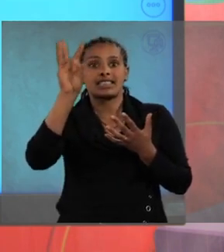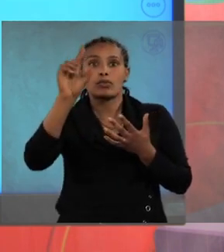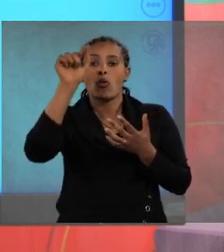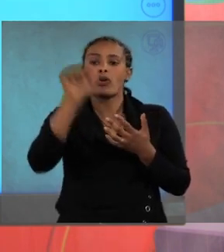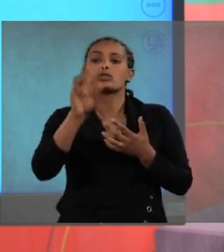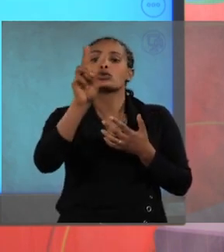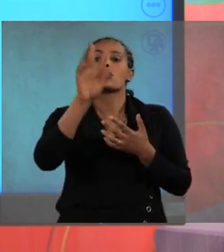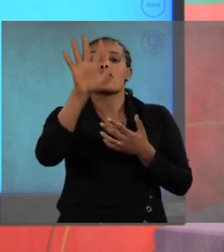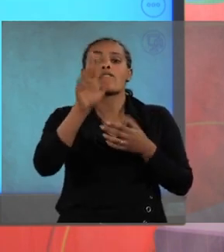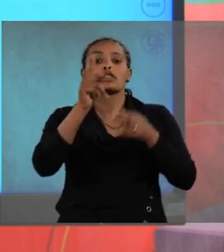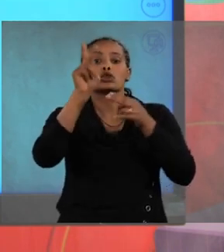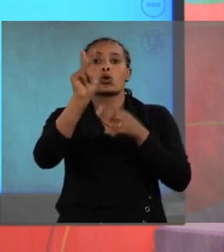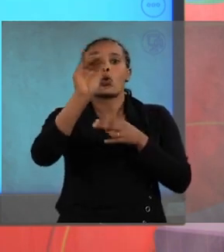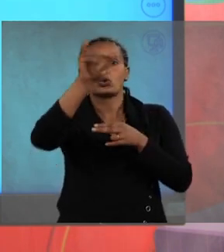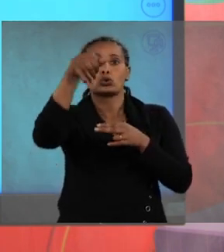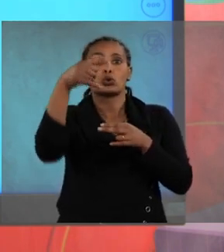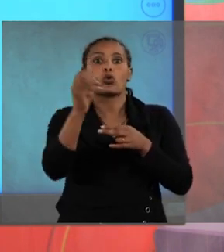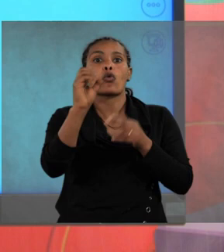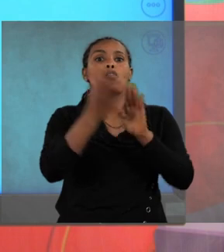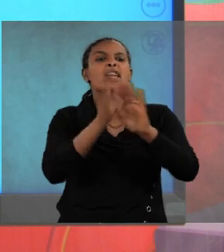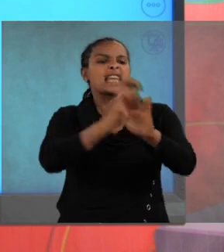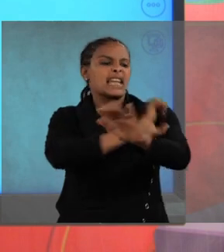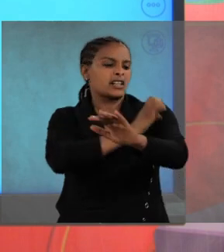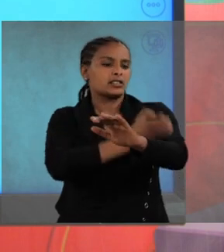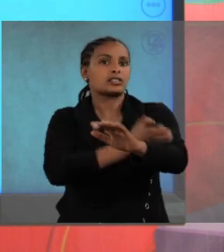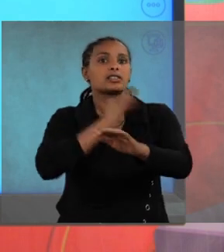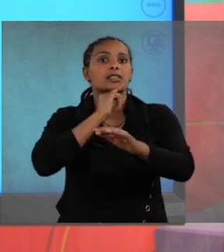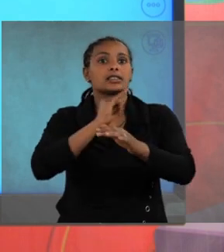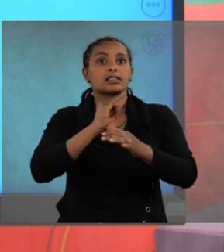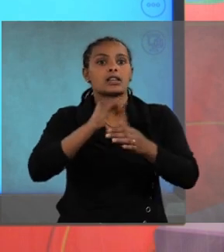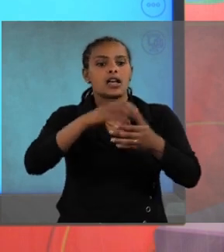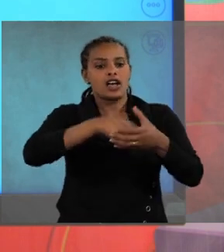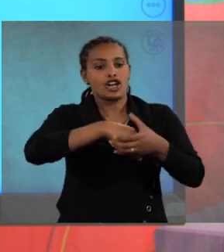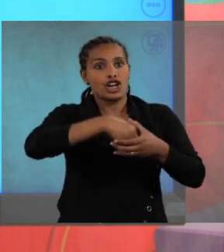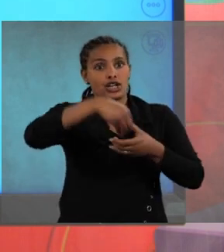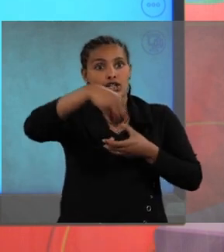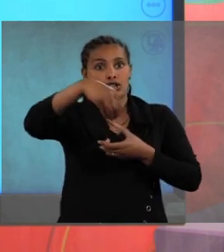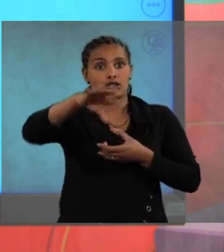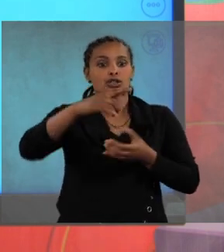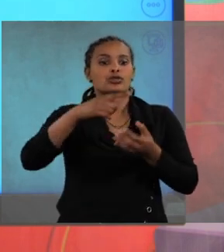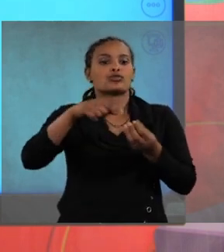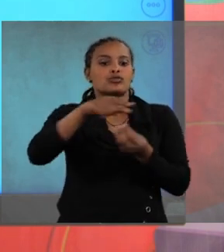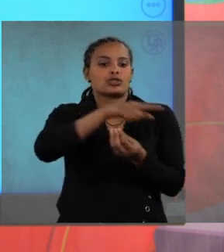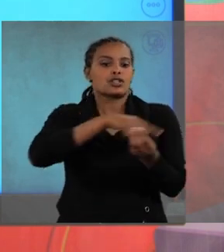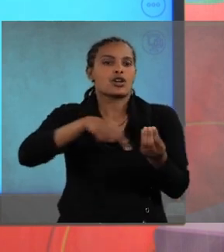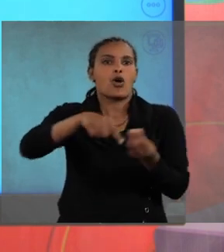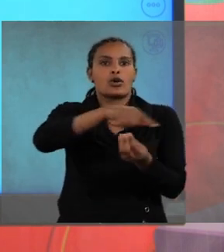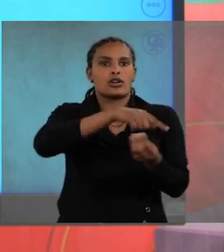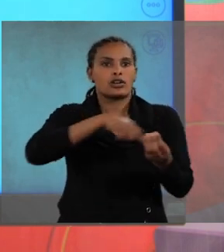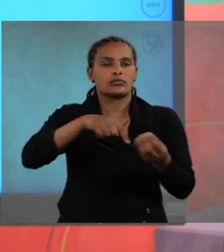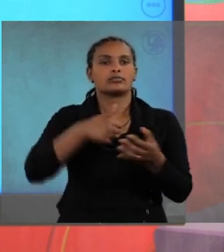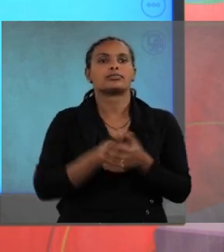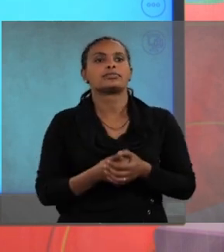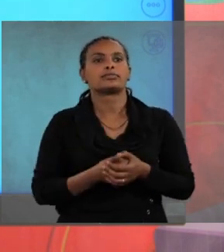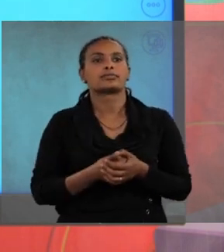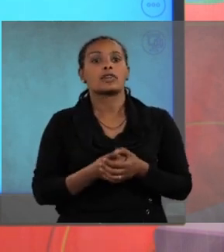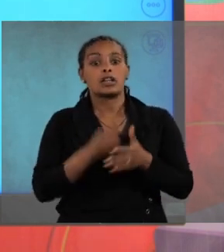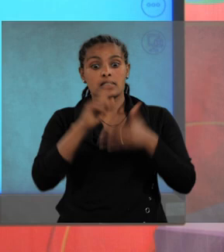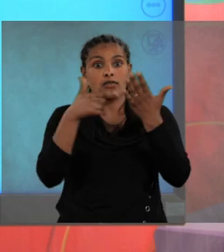556.25 kilojoule of energy is released to the surrounding.